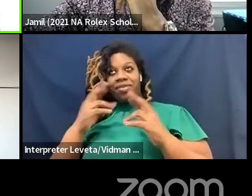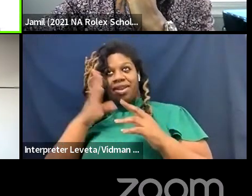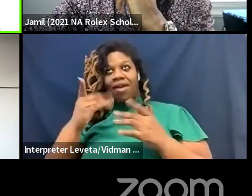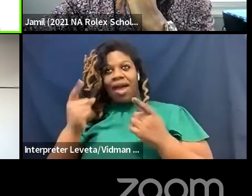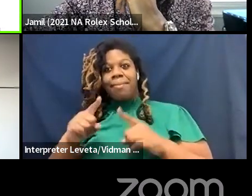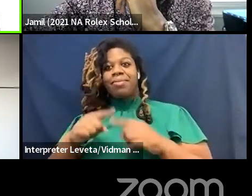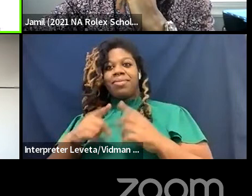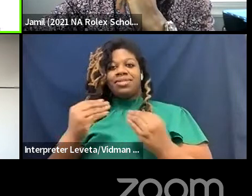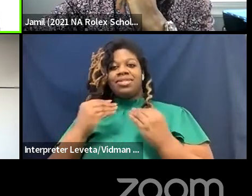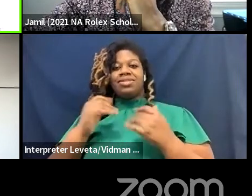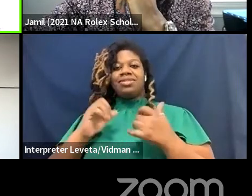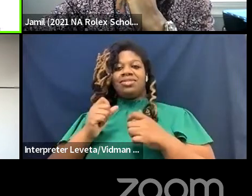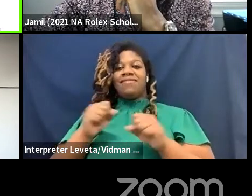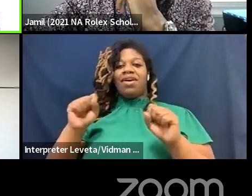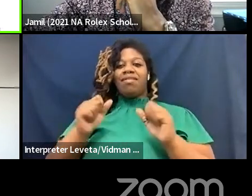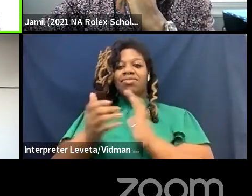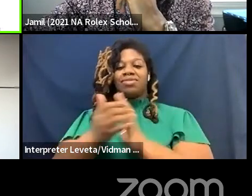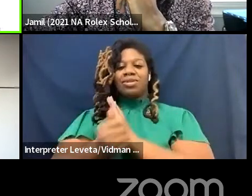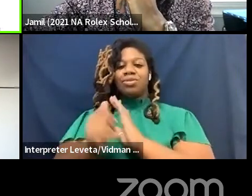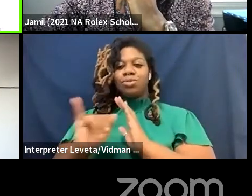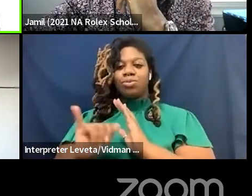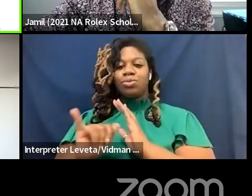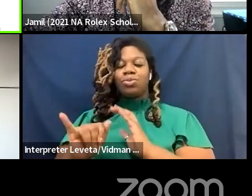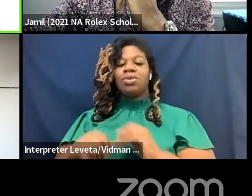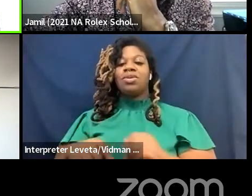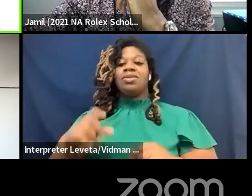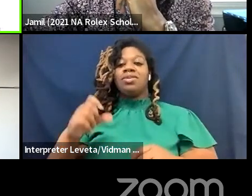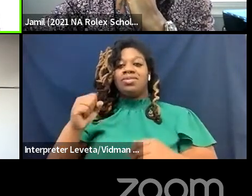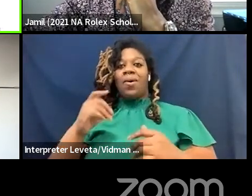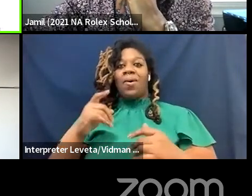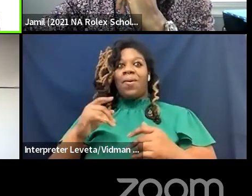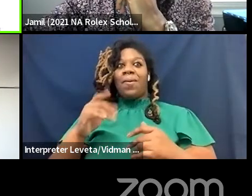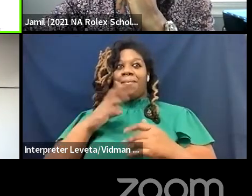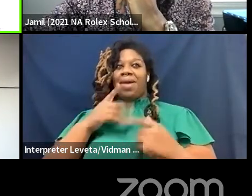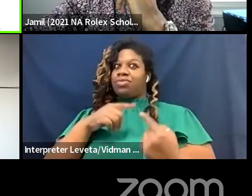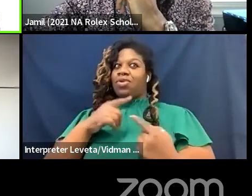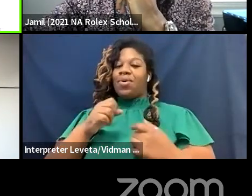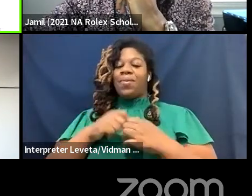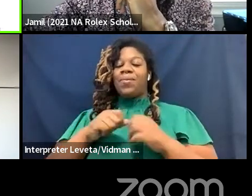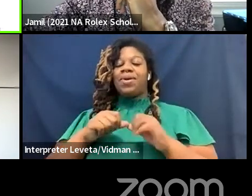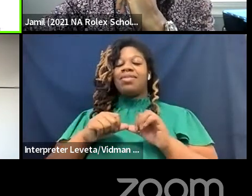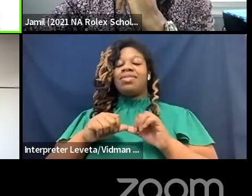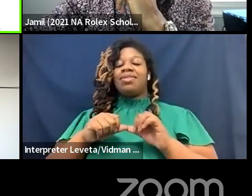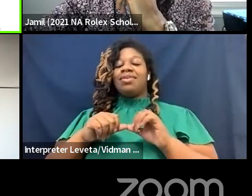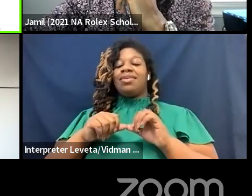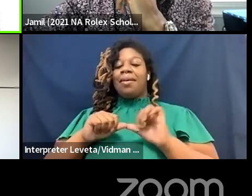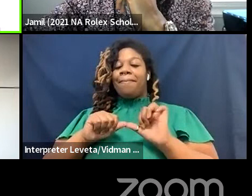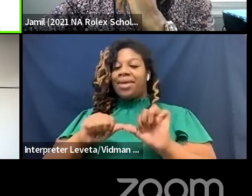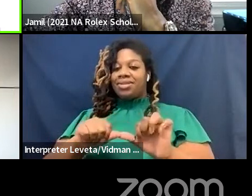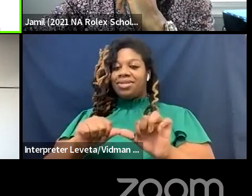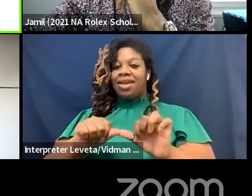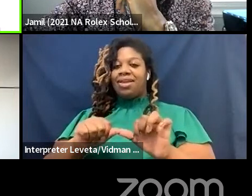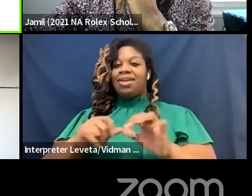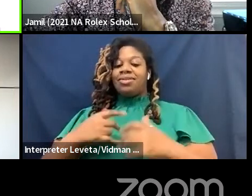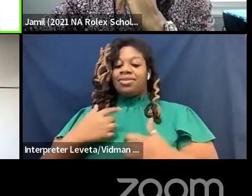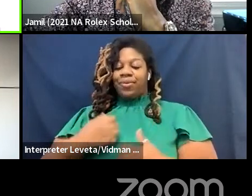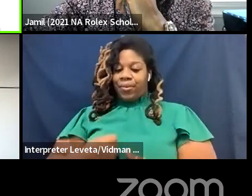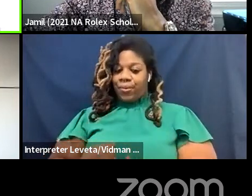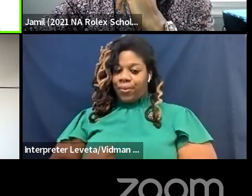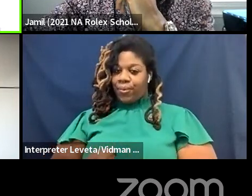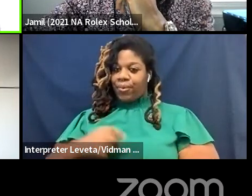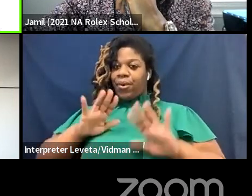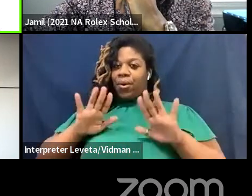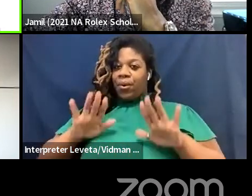to like maintain, I guess, my personal anxiety while completing this skills. Most specifically, I'd